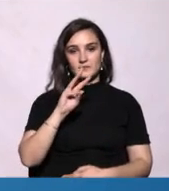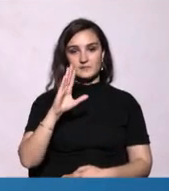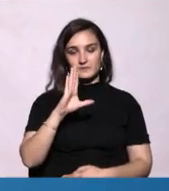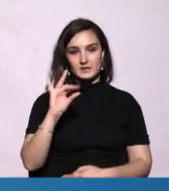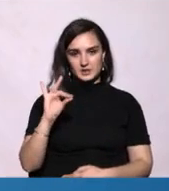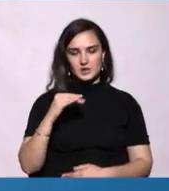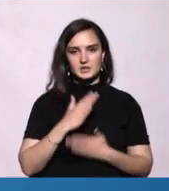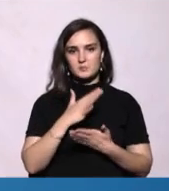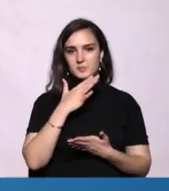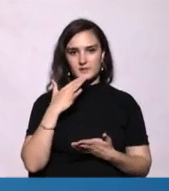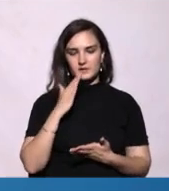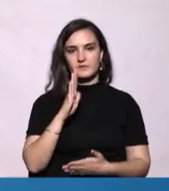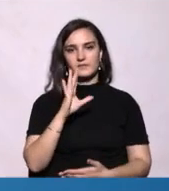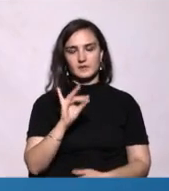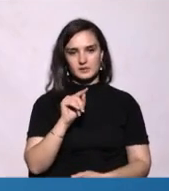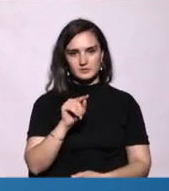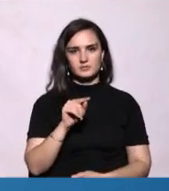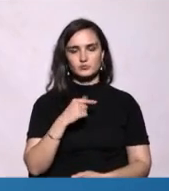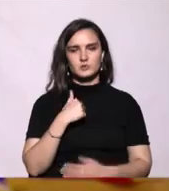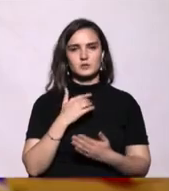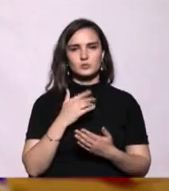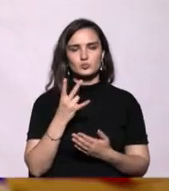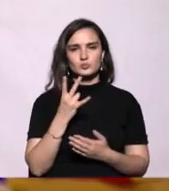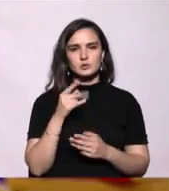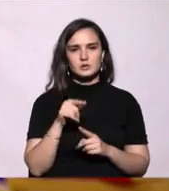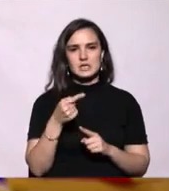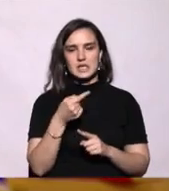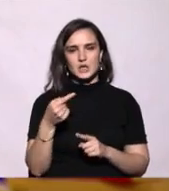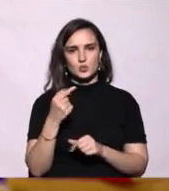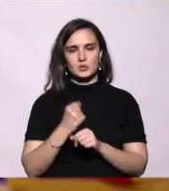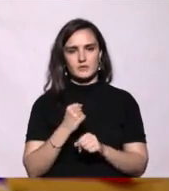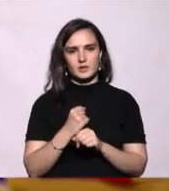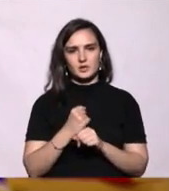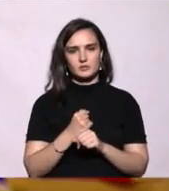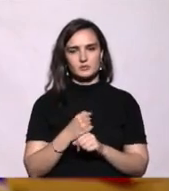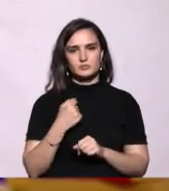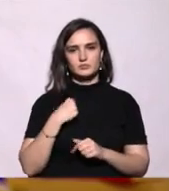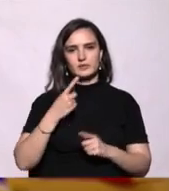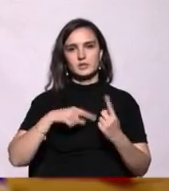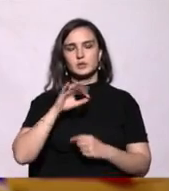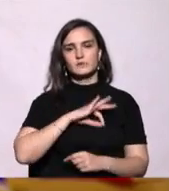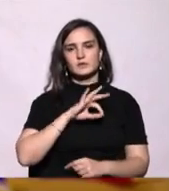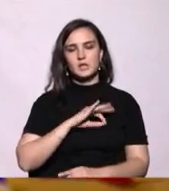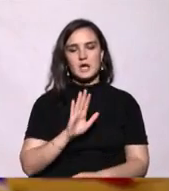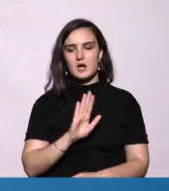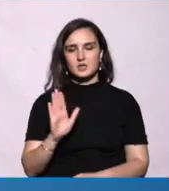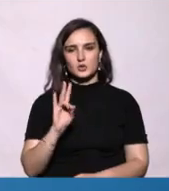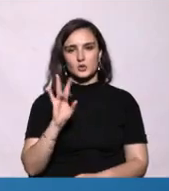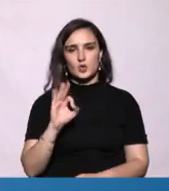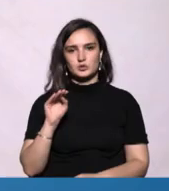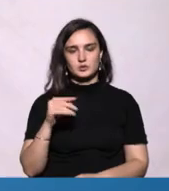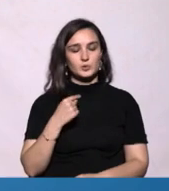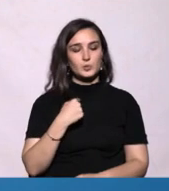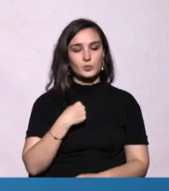again, we use are. And we have to make it negative. So, we use the not. So, we